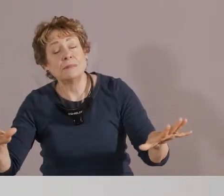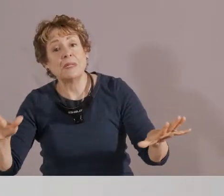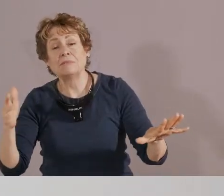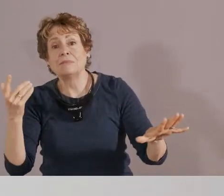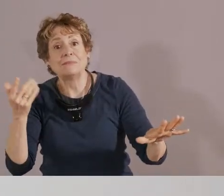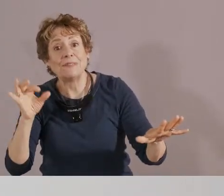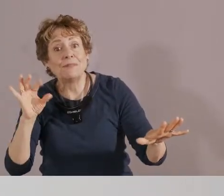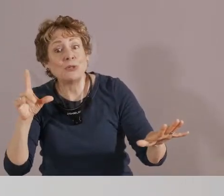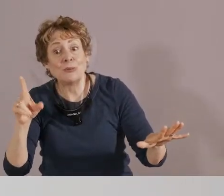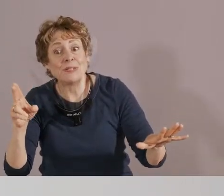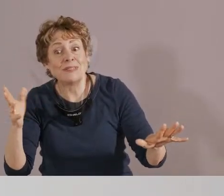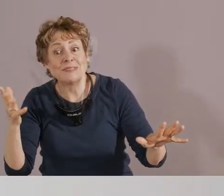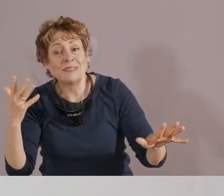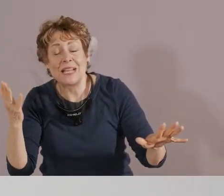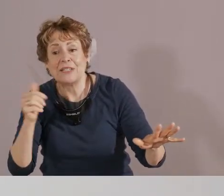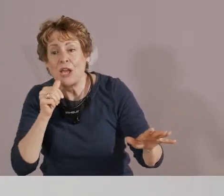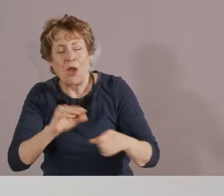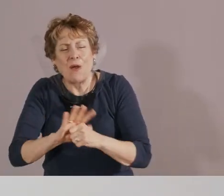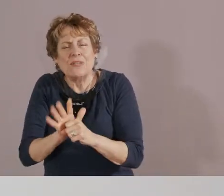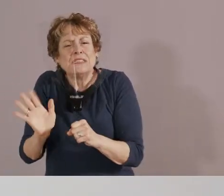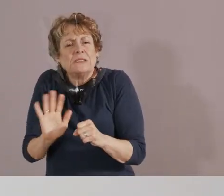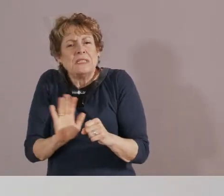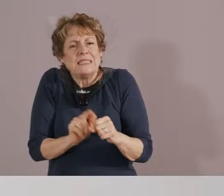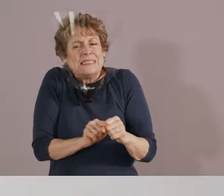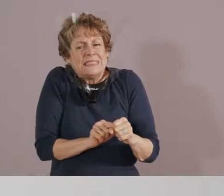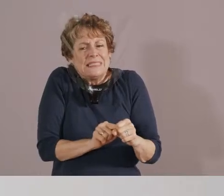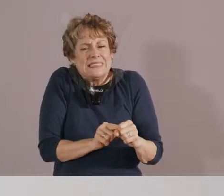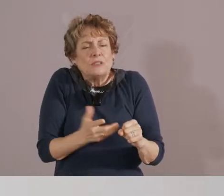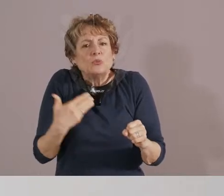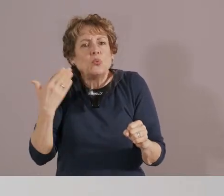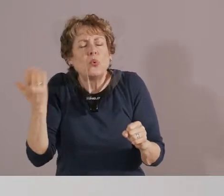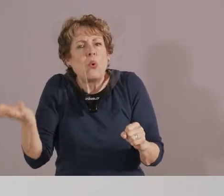what would I have done differently?